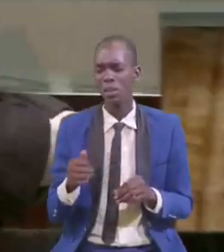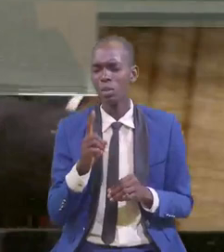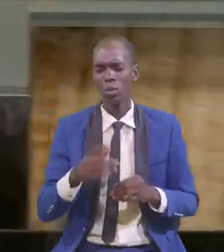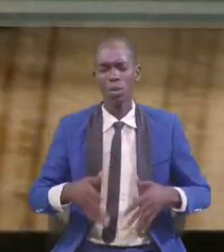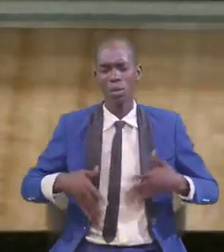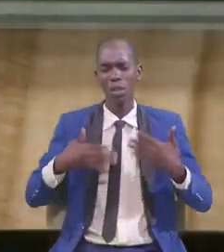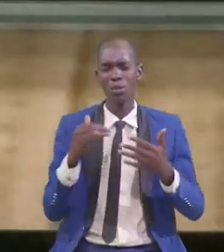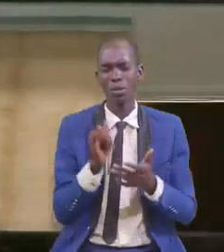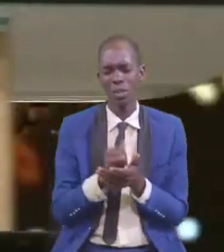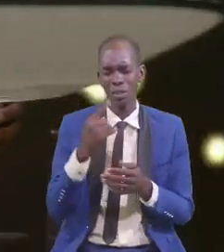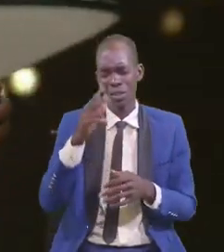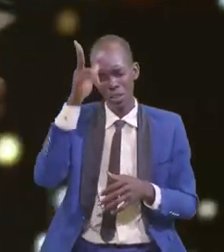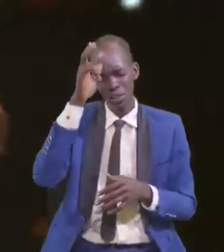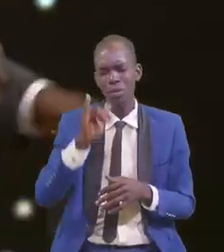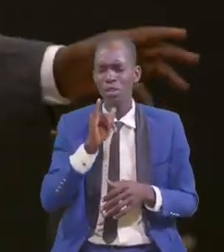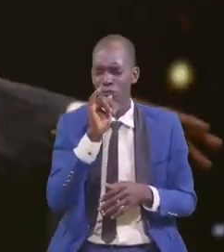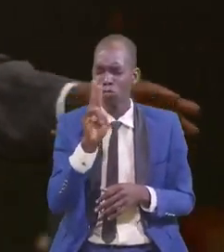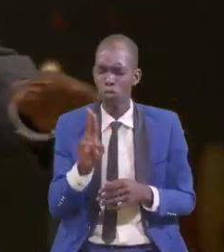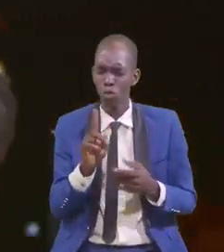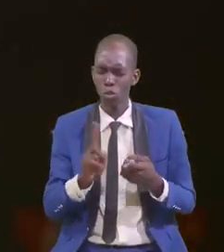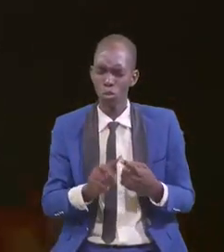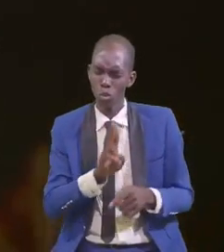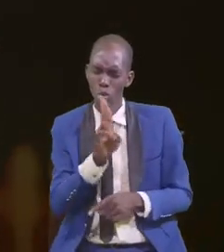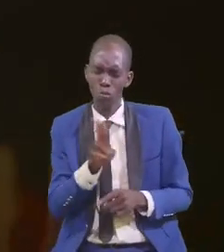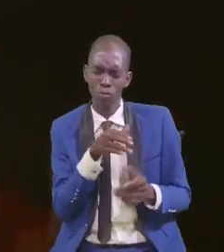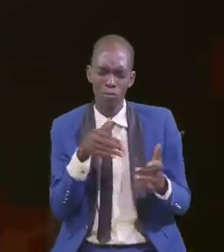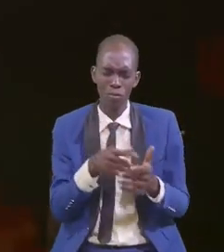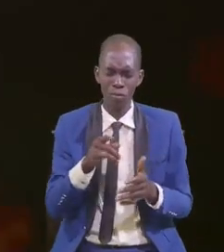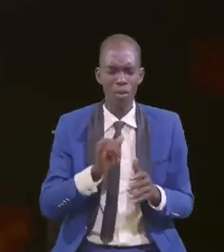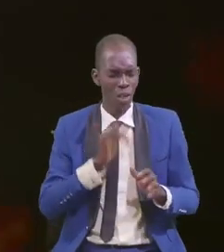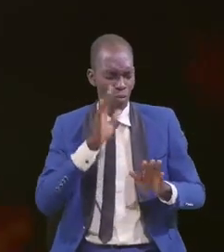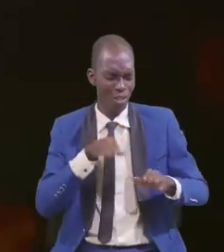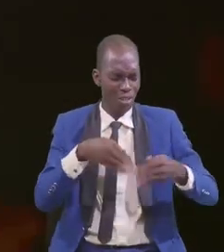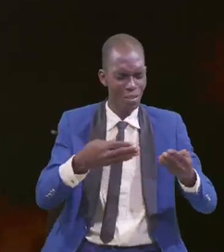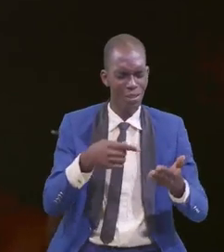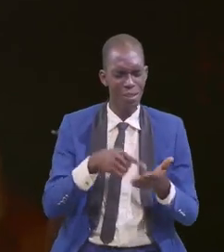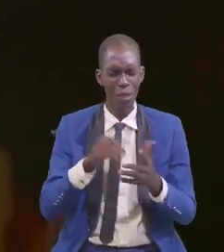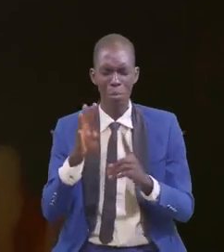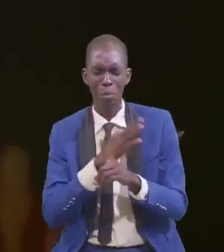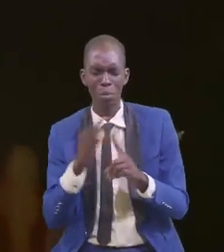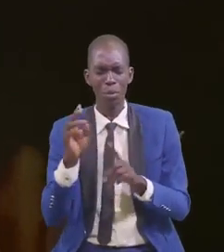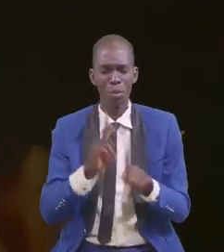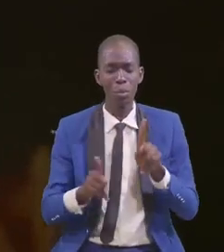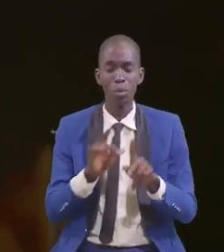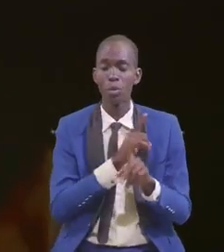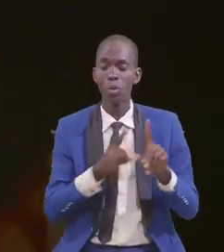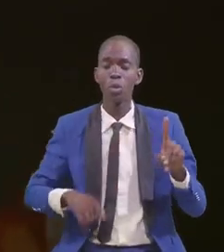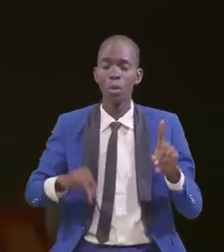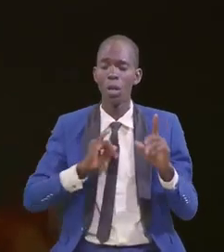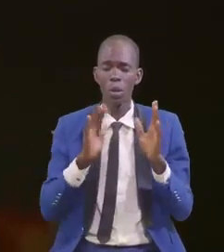to capitalize on, I'll give you this, I'll give you this. Lord, I pray this